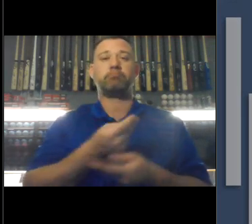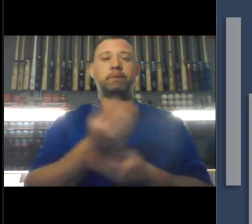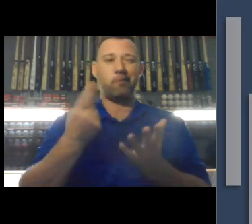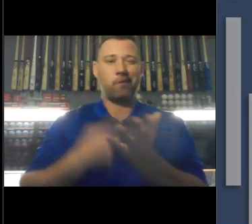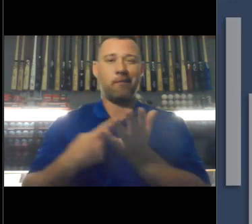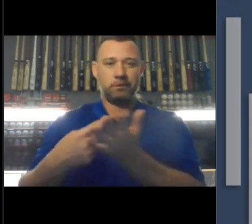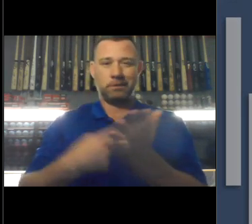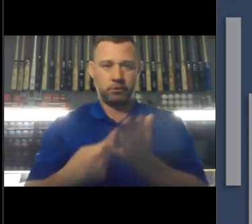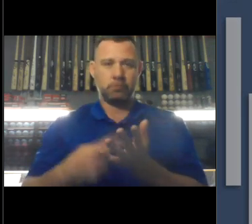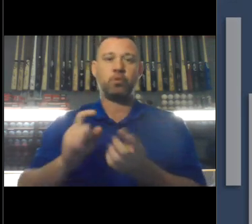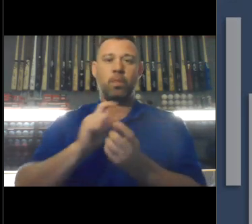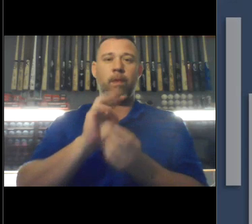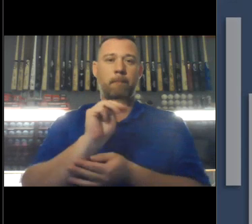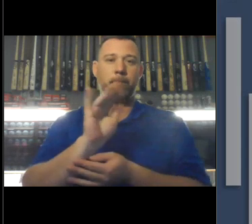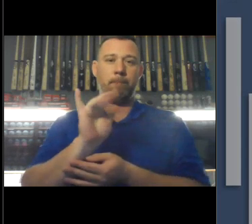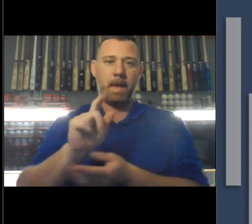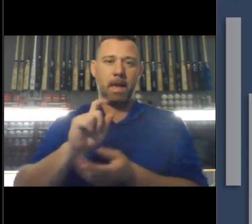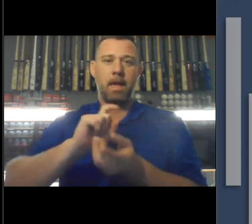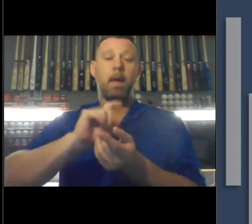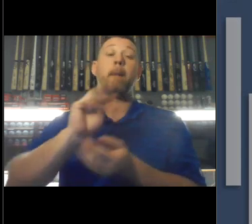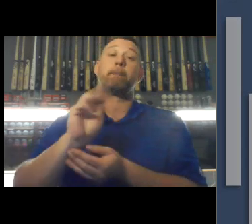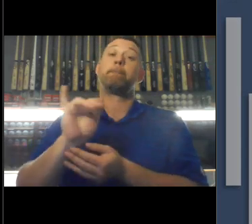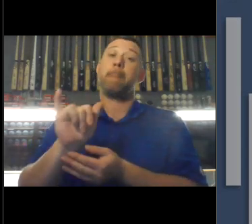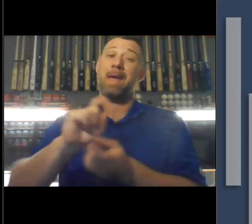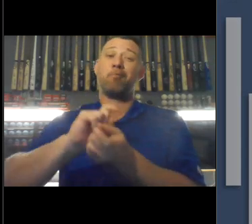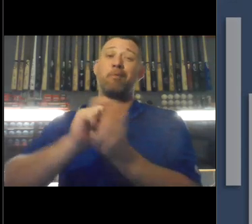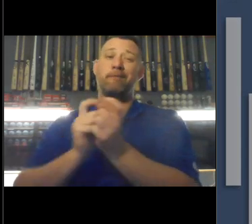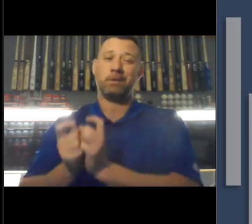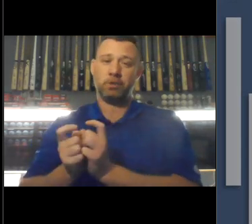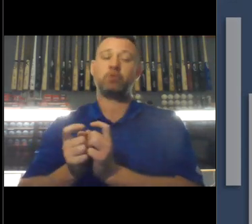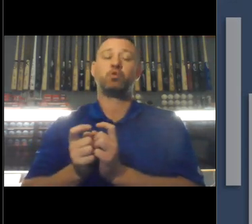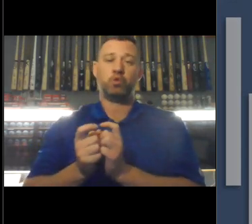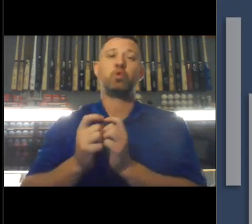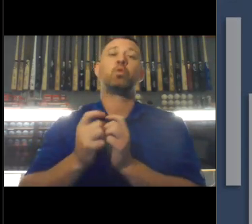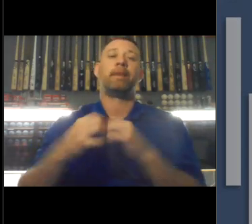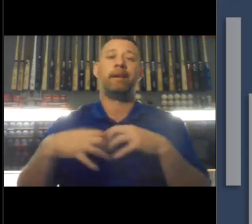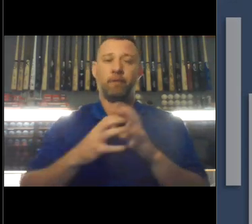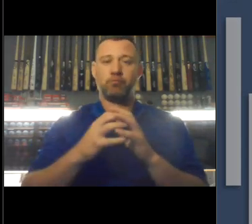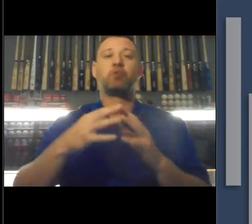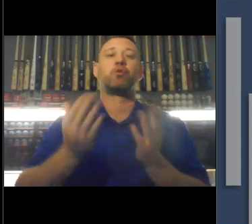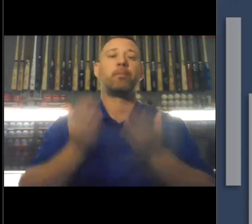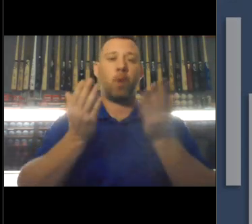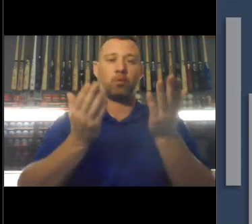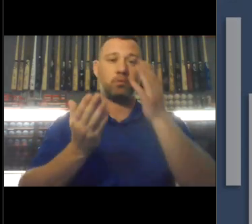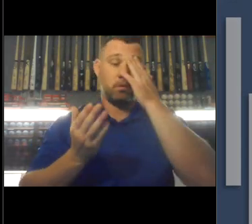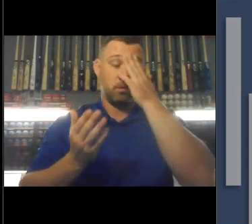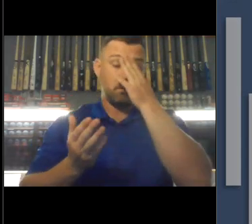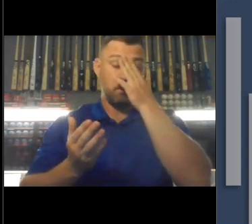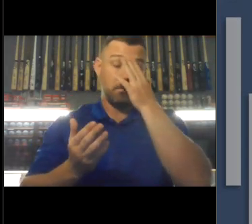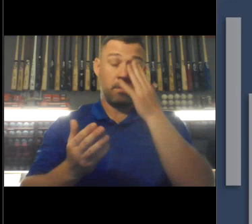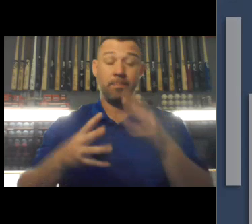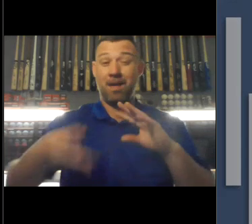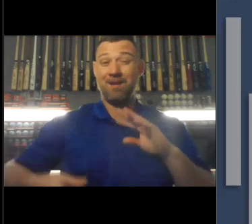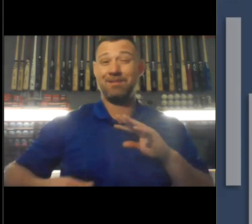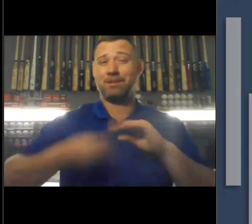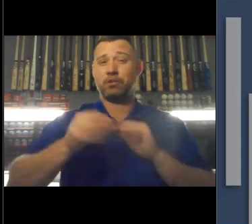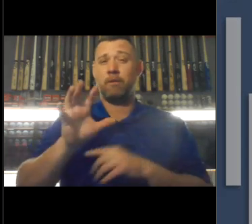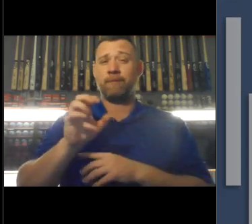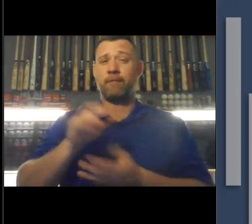May revision on transportation infrastructure's proposal. I'm very excited to report that the additional $500 million in